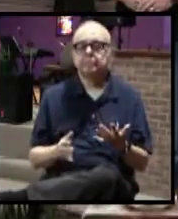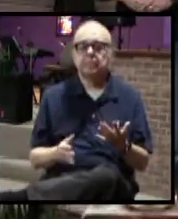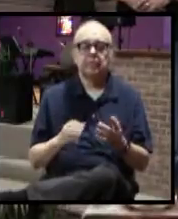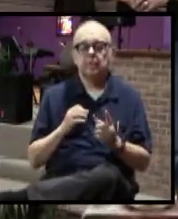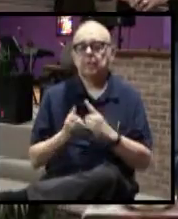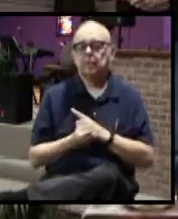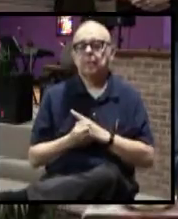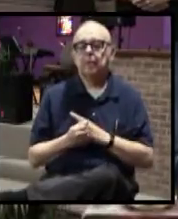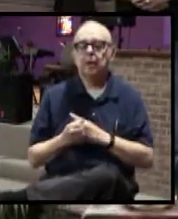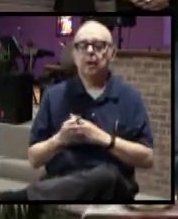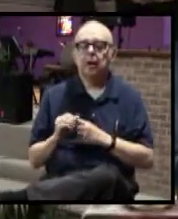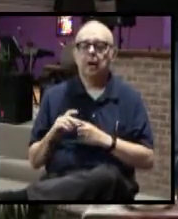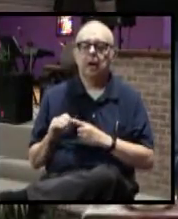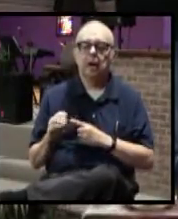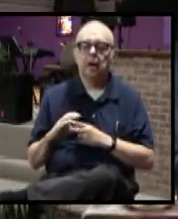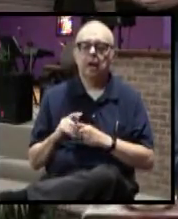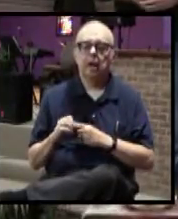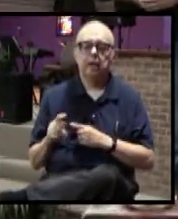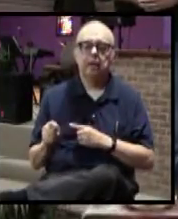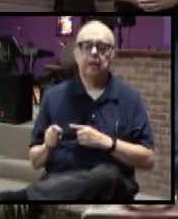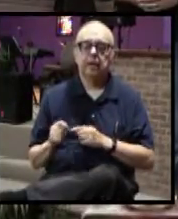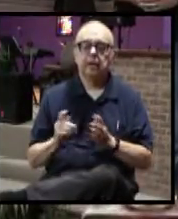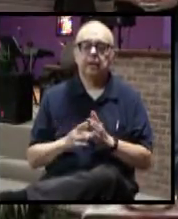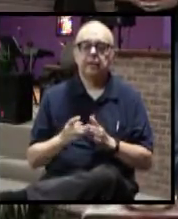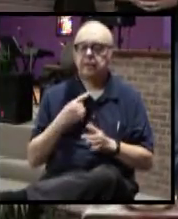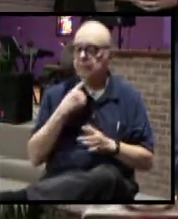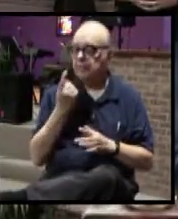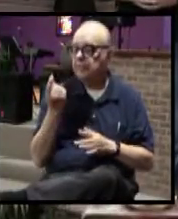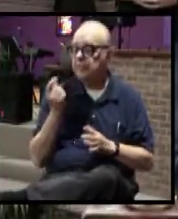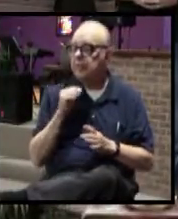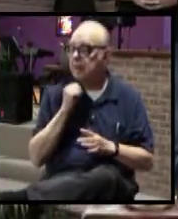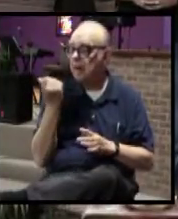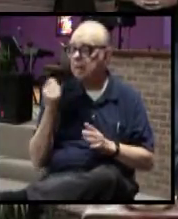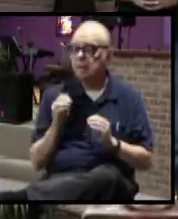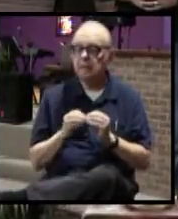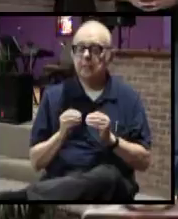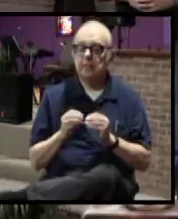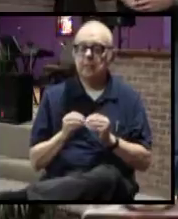You may have been a social outcast, but Jesus is saying, no, not anymore.